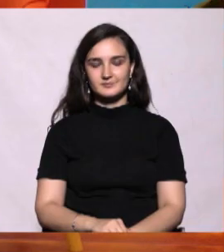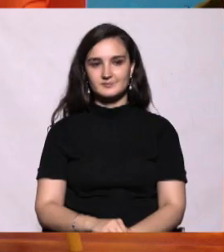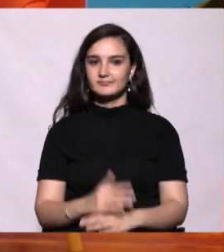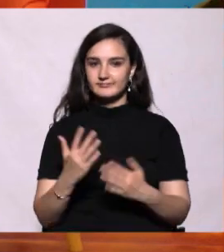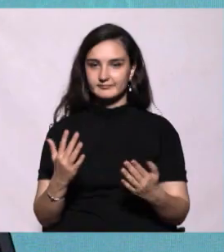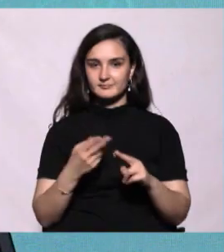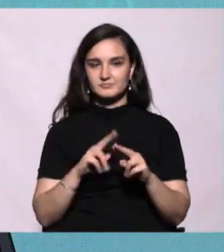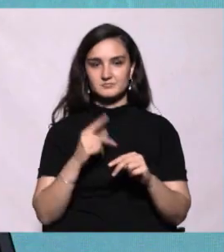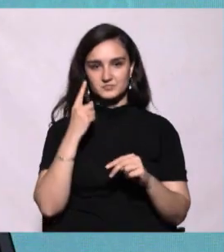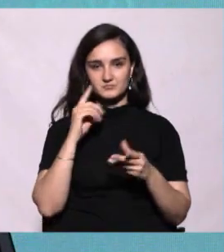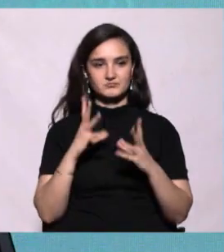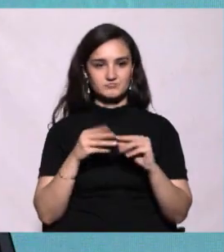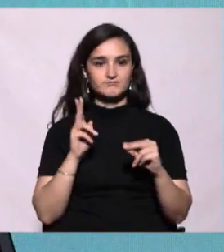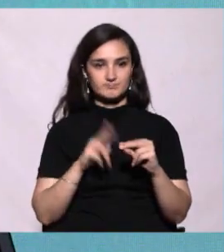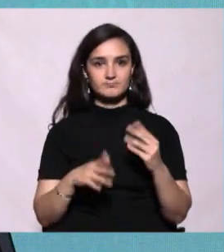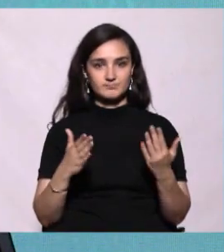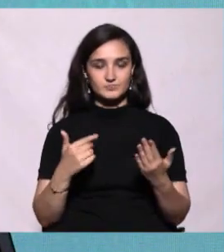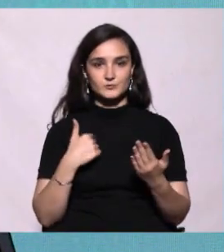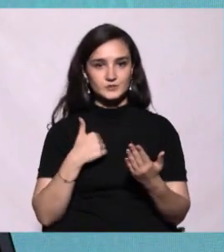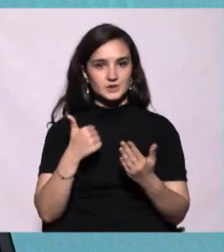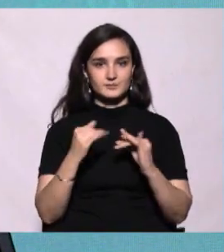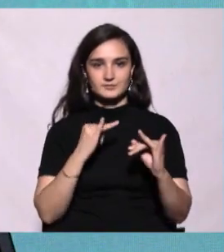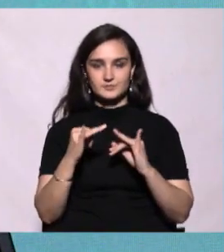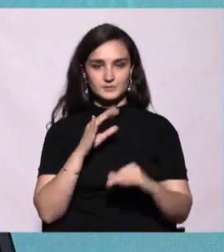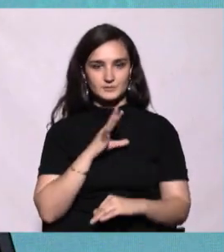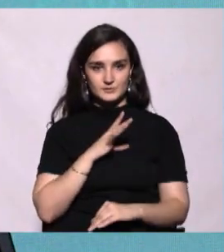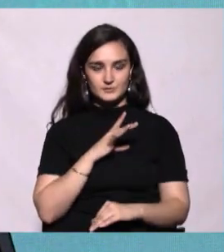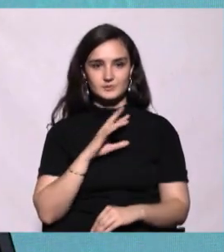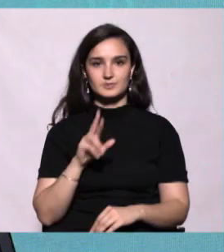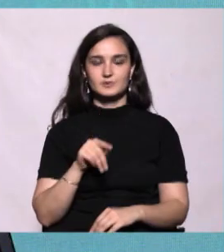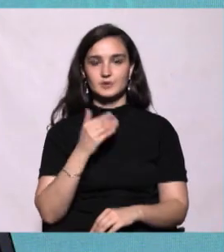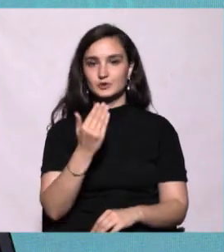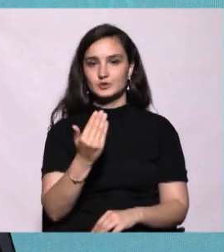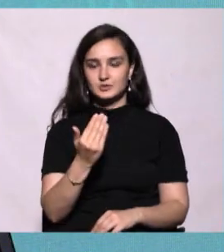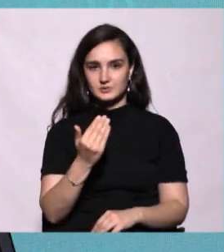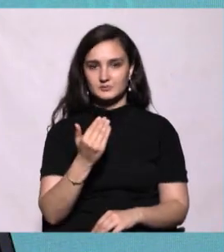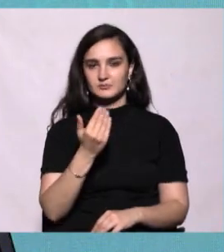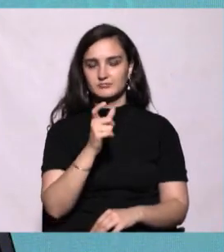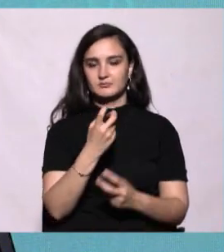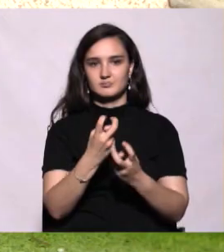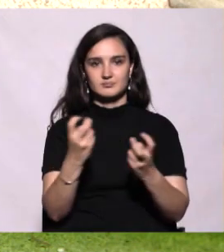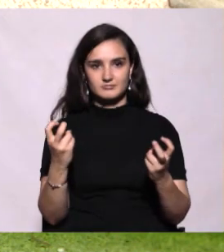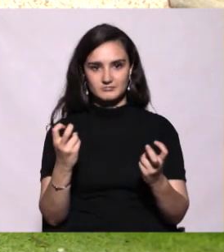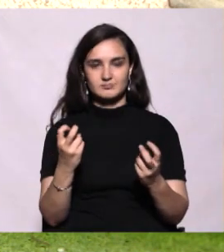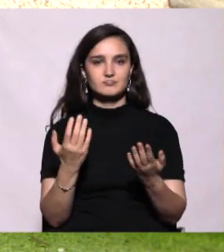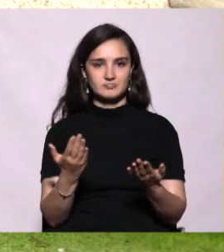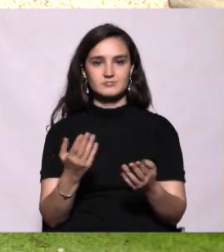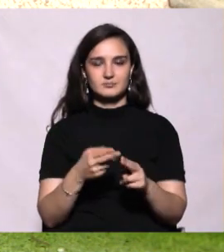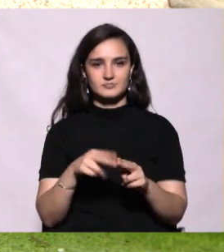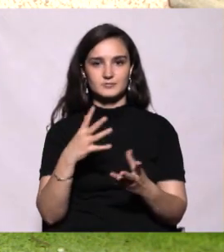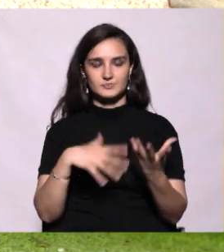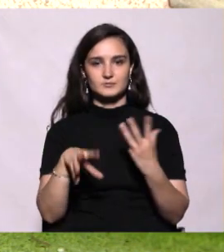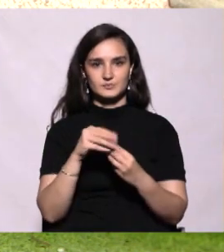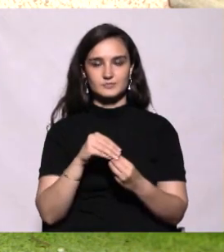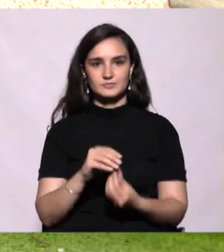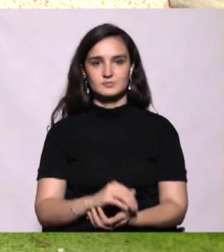Well, Ms. Maka, I think that's the end of it. We had a good conversation, and with yourself, with the audience, with hopefully the audience at home